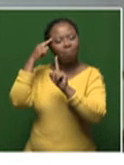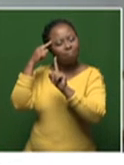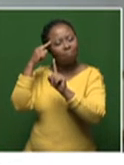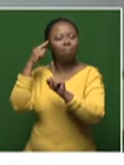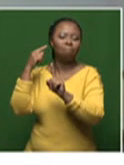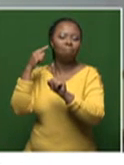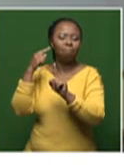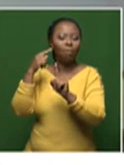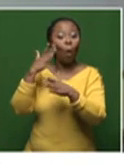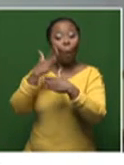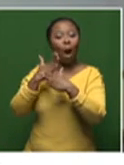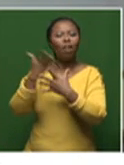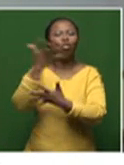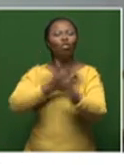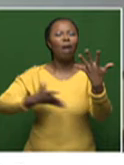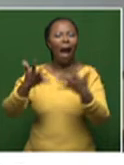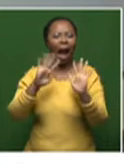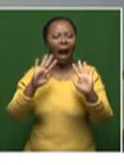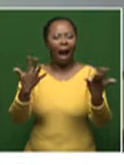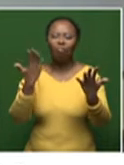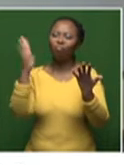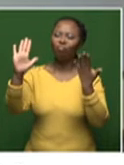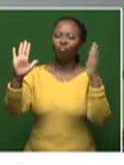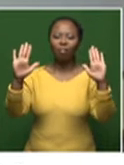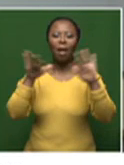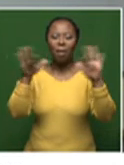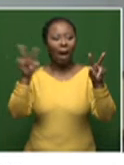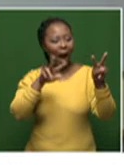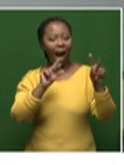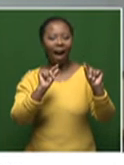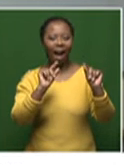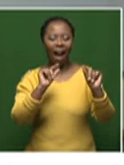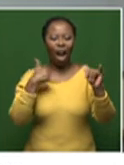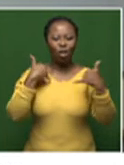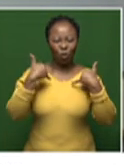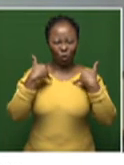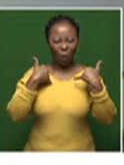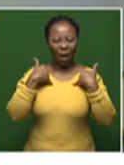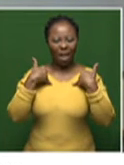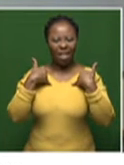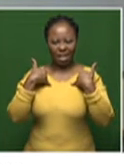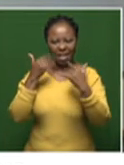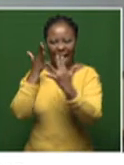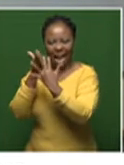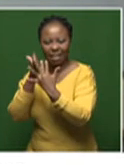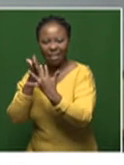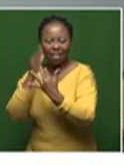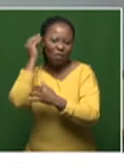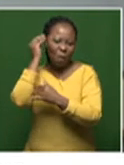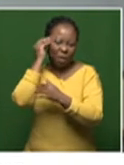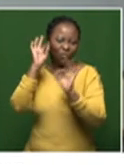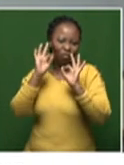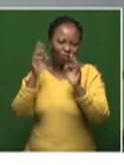share the work. So how do we share the work so that everyone can enjoy it and everyone can access the